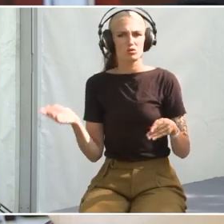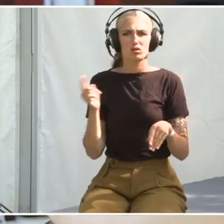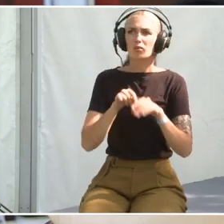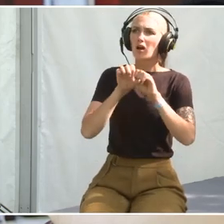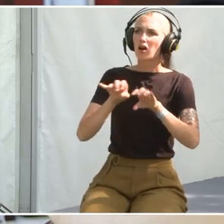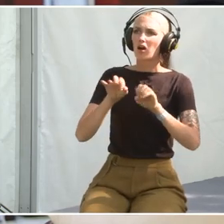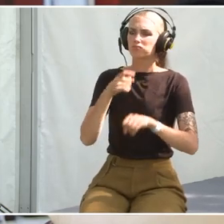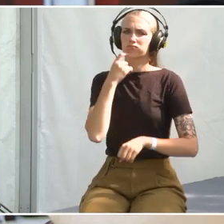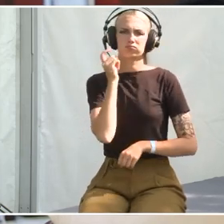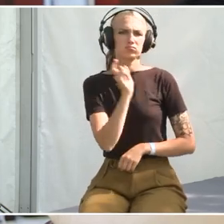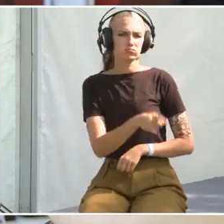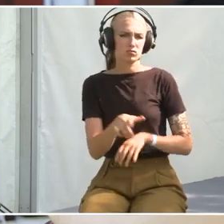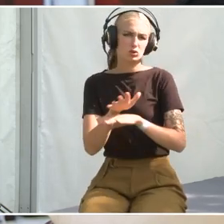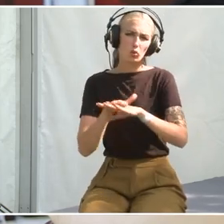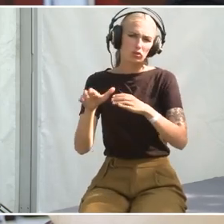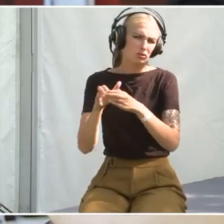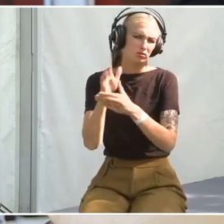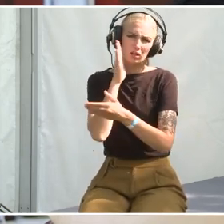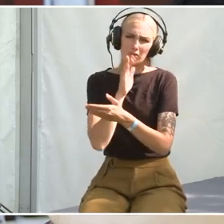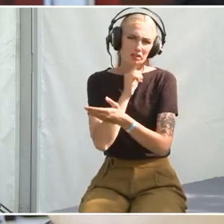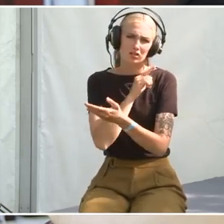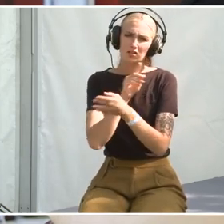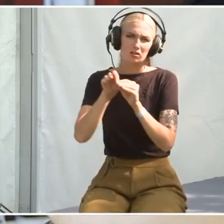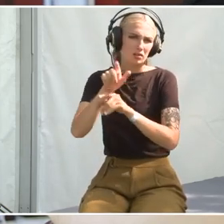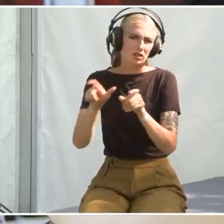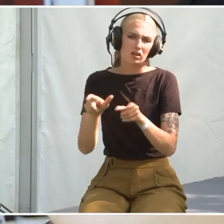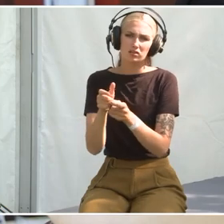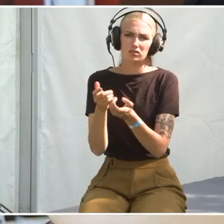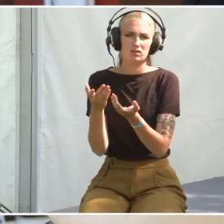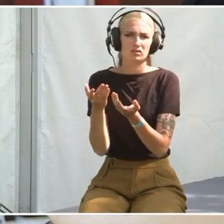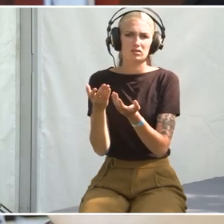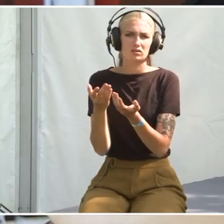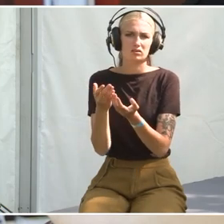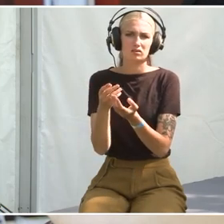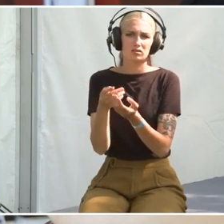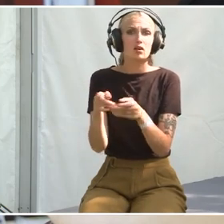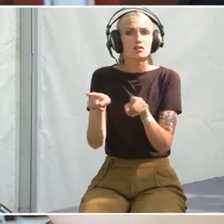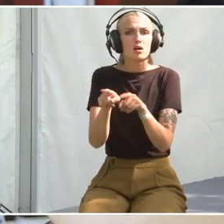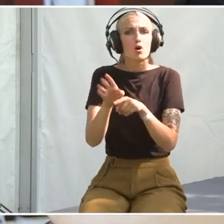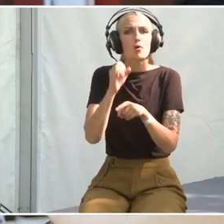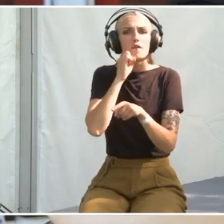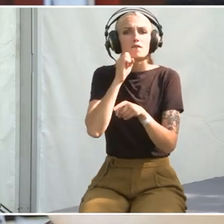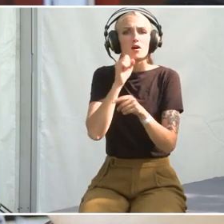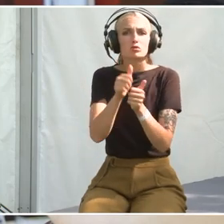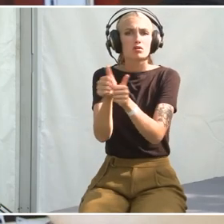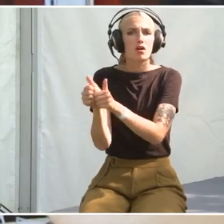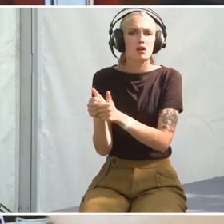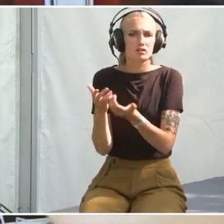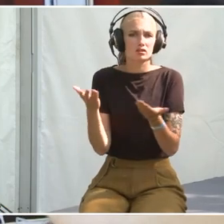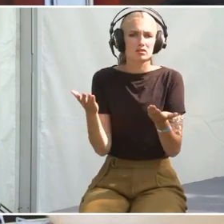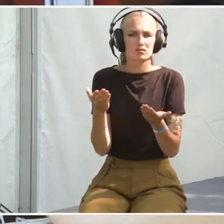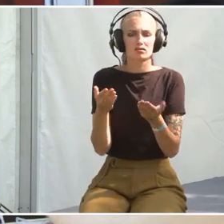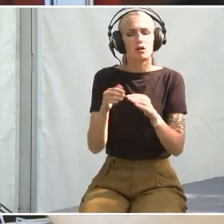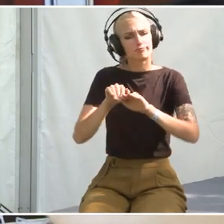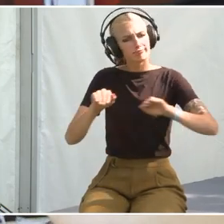by the society in general, by the parents, by the teachers. By peers as well, actually. So when someone feels really excluded